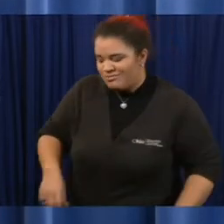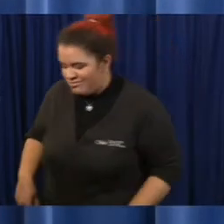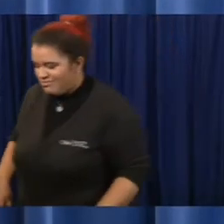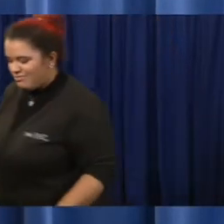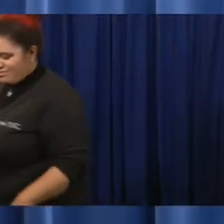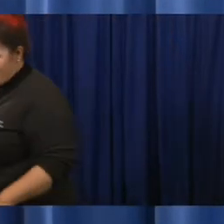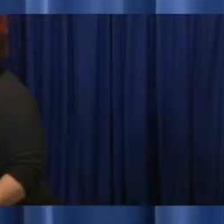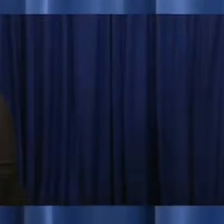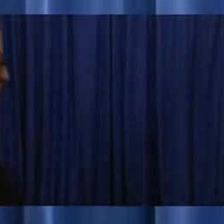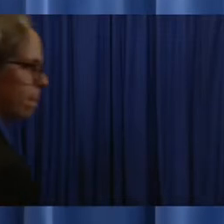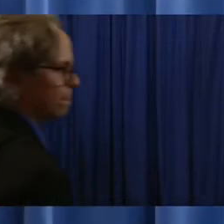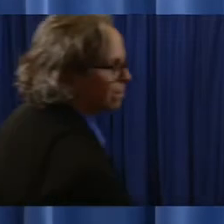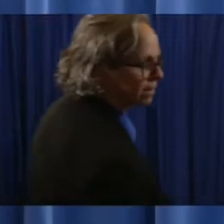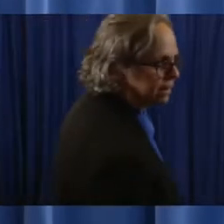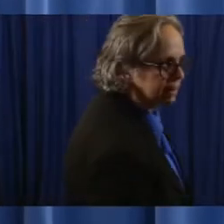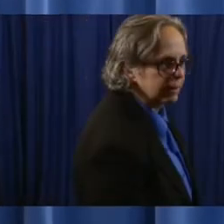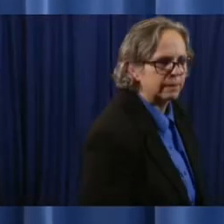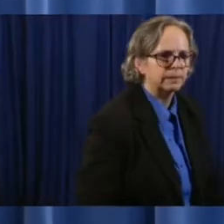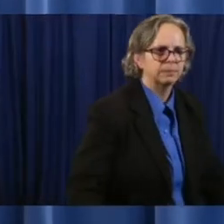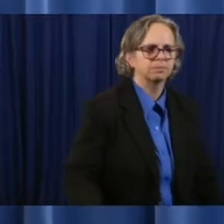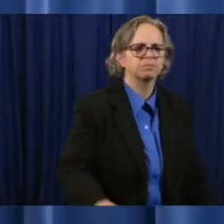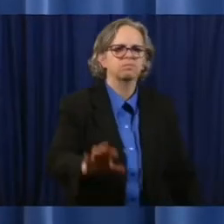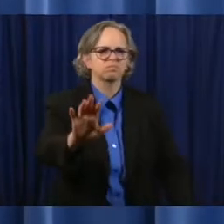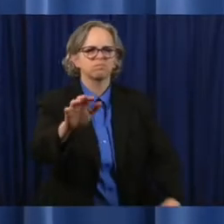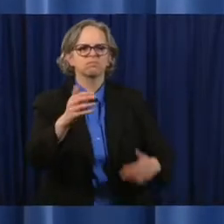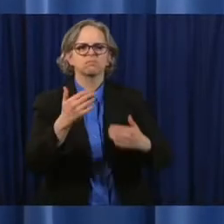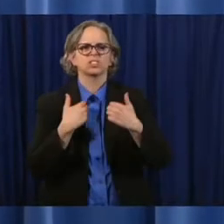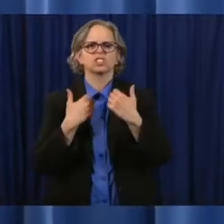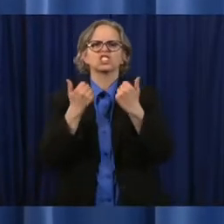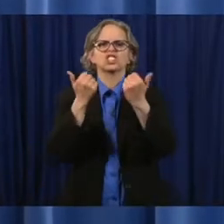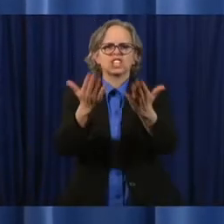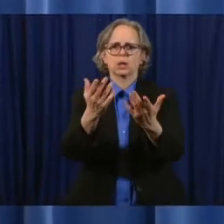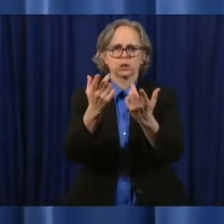that. And we're going to have, Jim, a